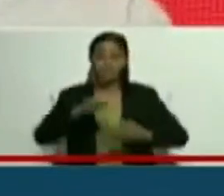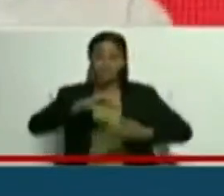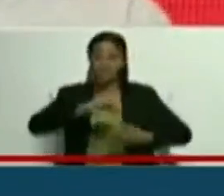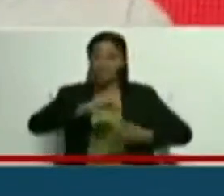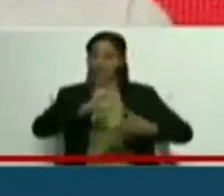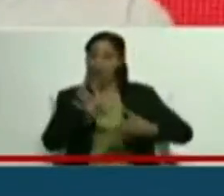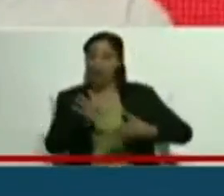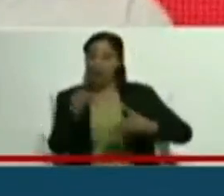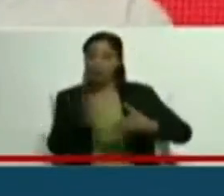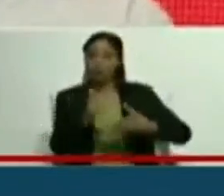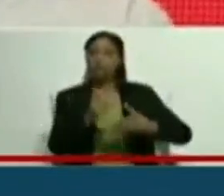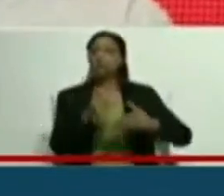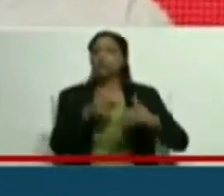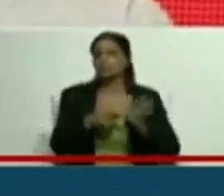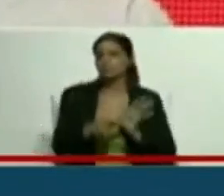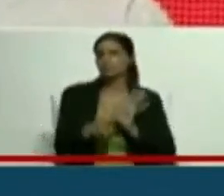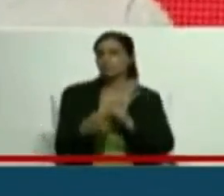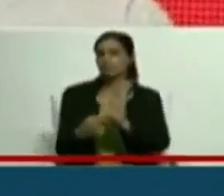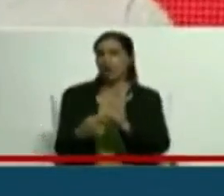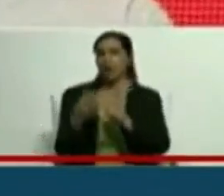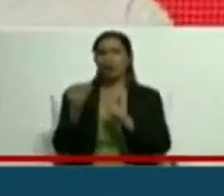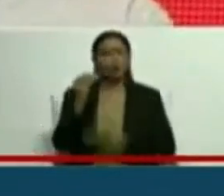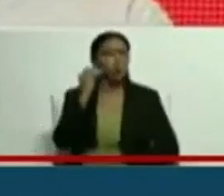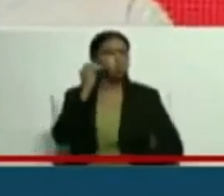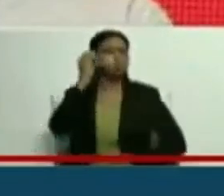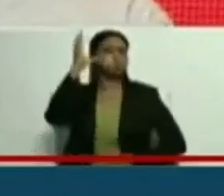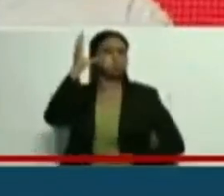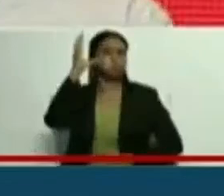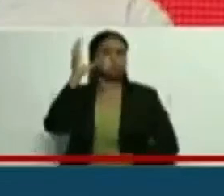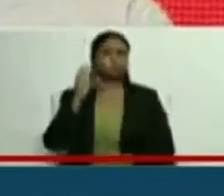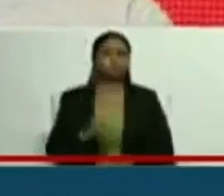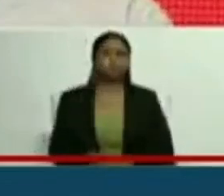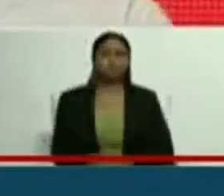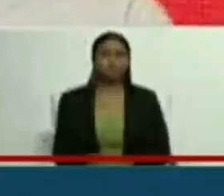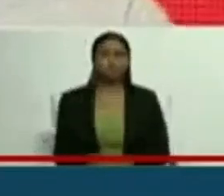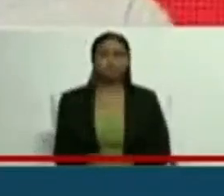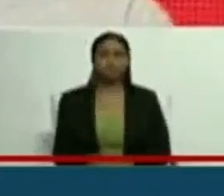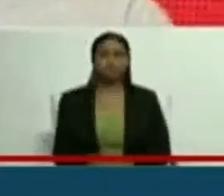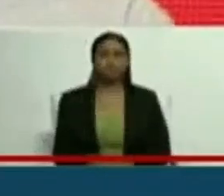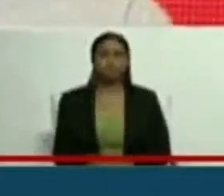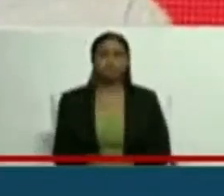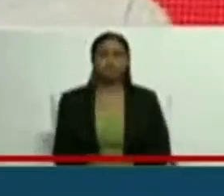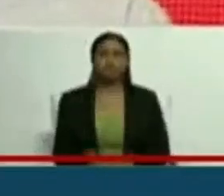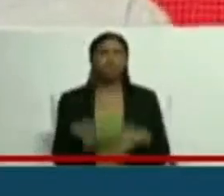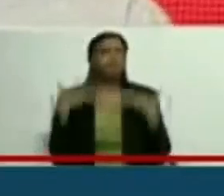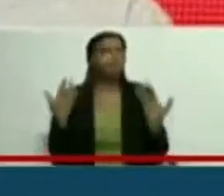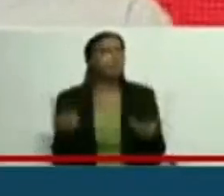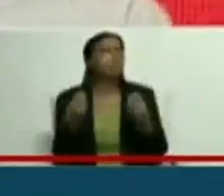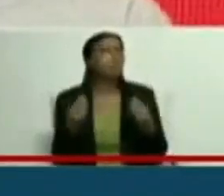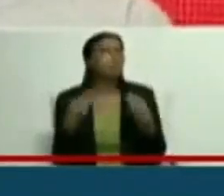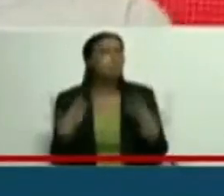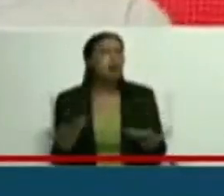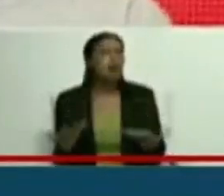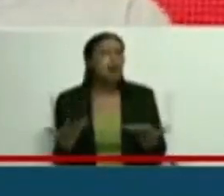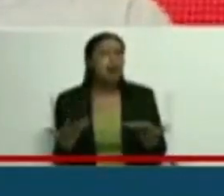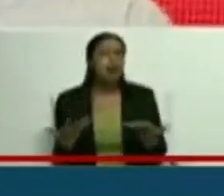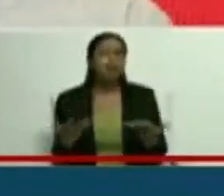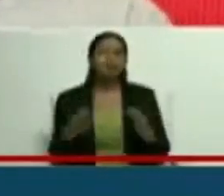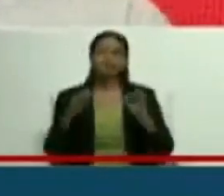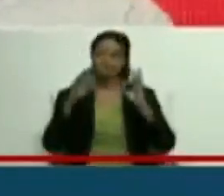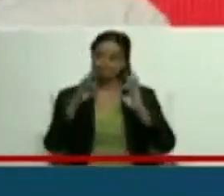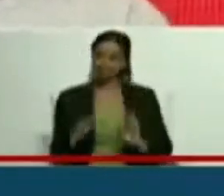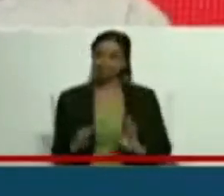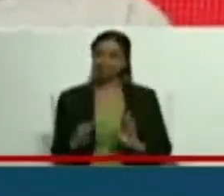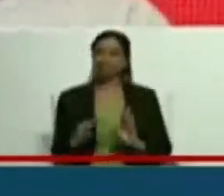and the Bolivarian Alliance for the People of Our America has proved a great capacity to be in